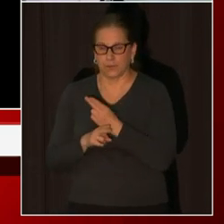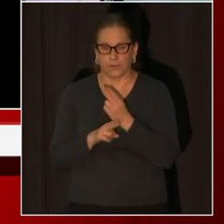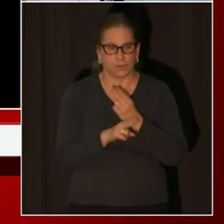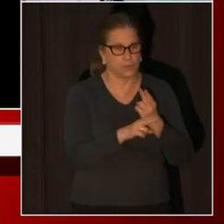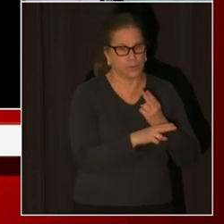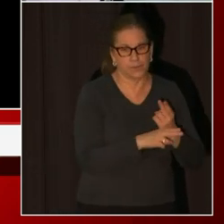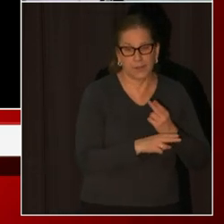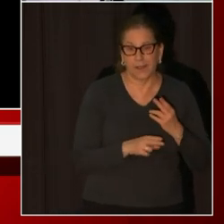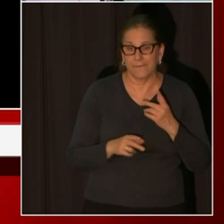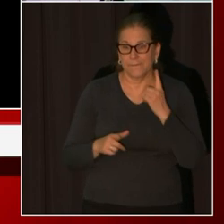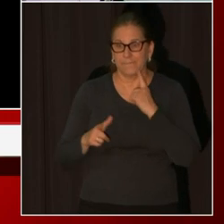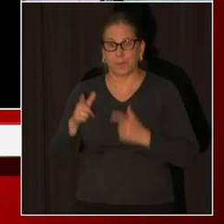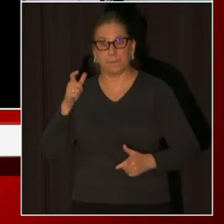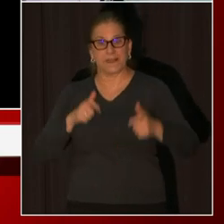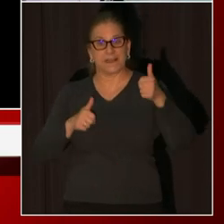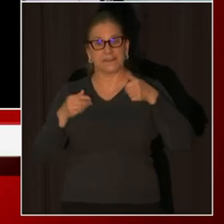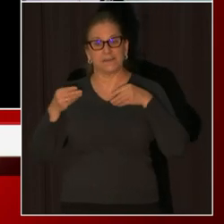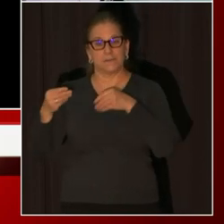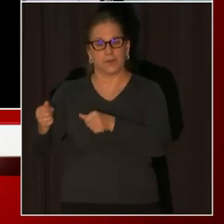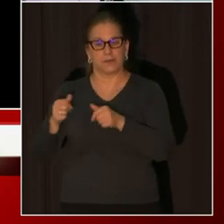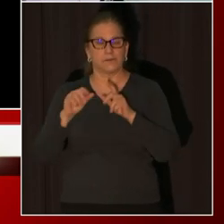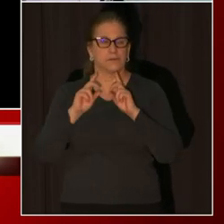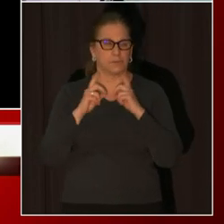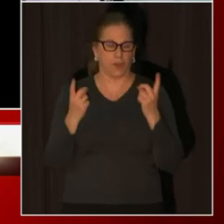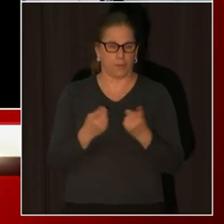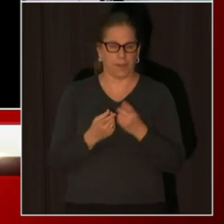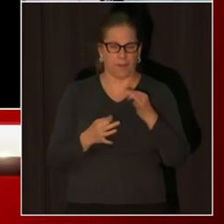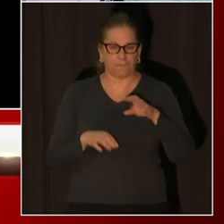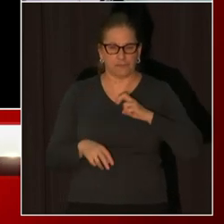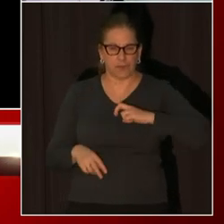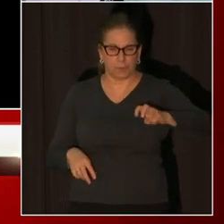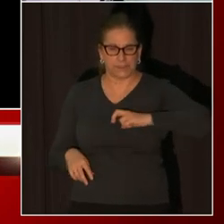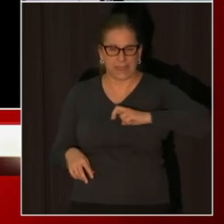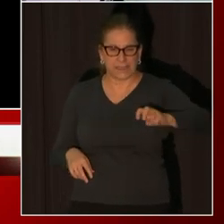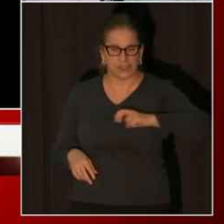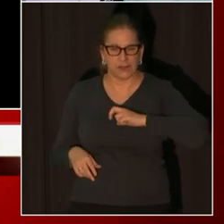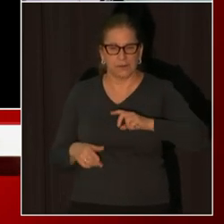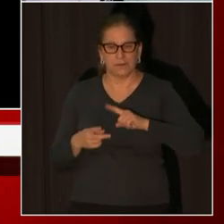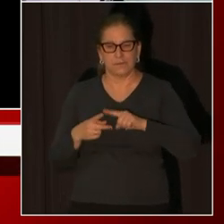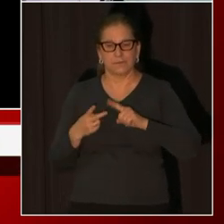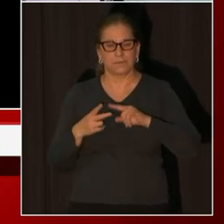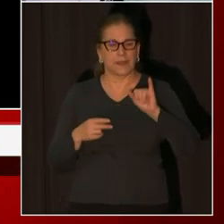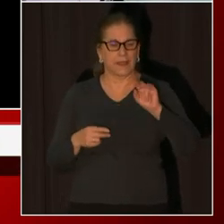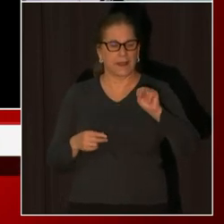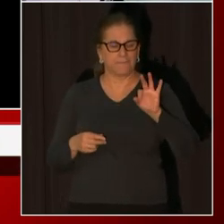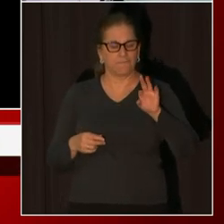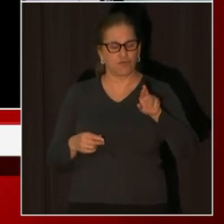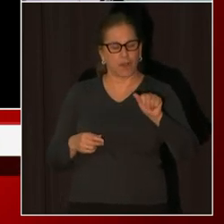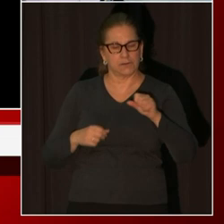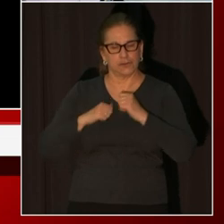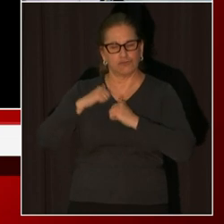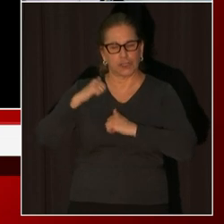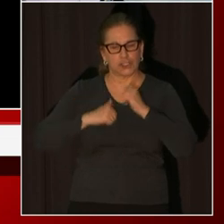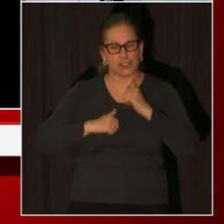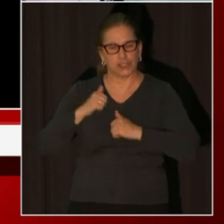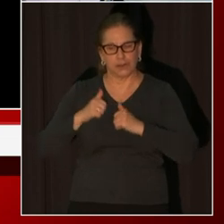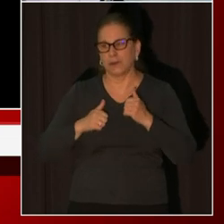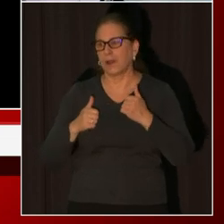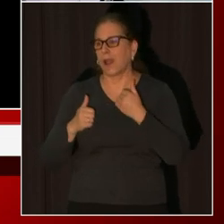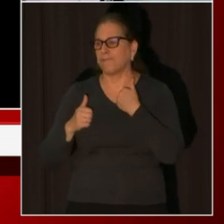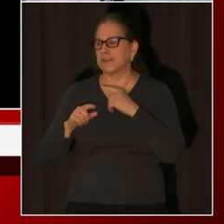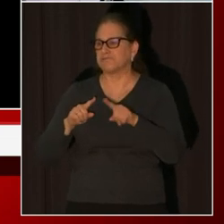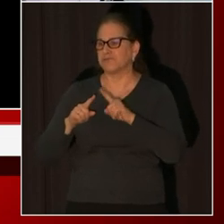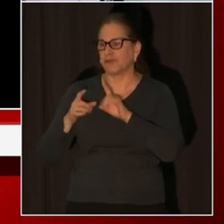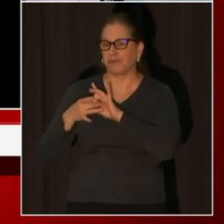of Transportation or infrastructure-related projects at $2.7 billion, then followed by our capital investments